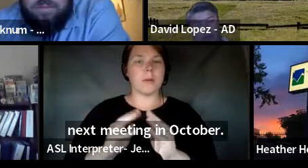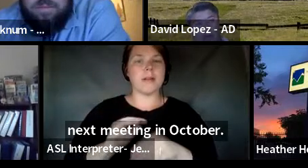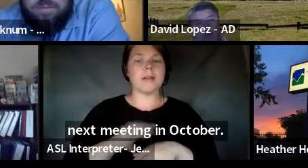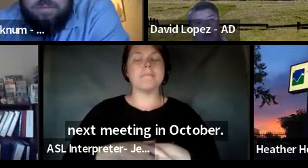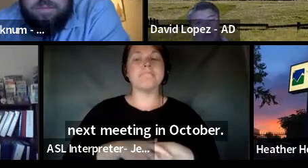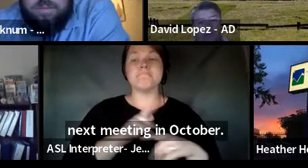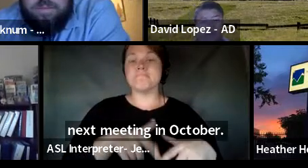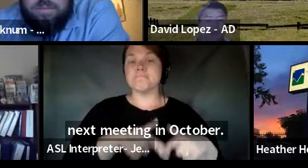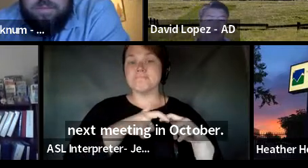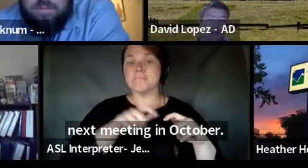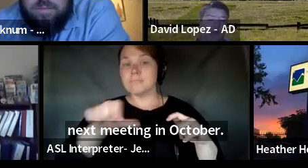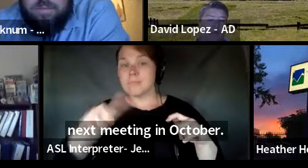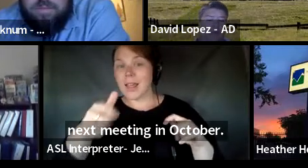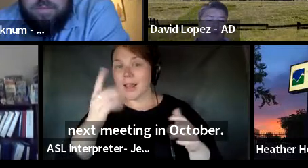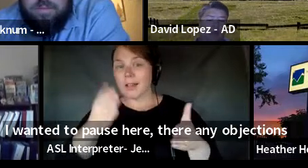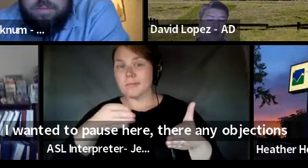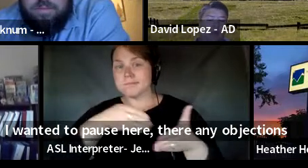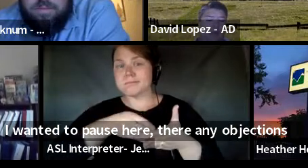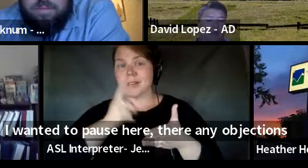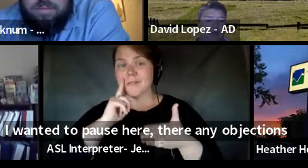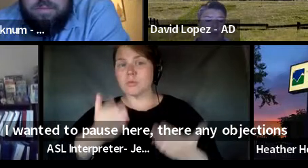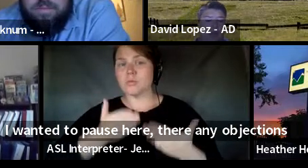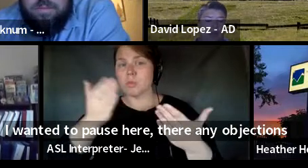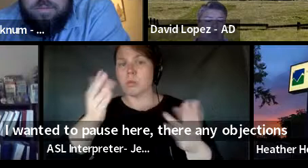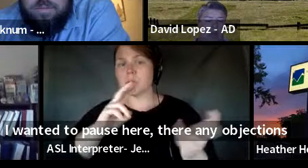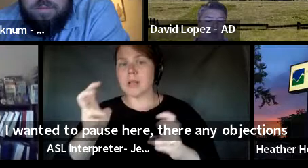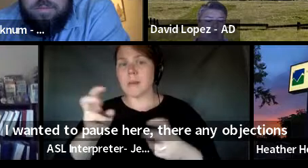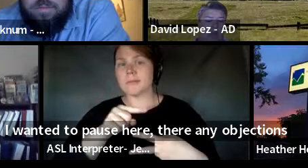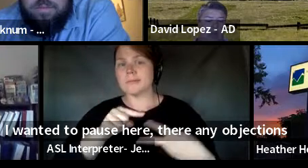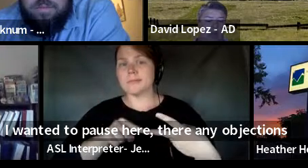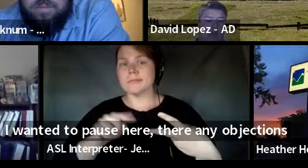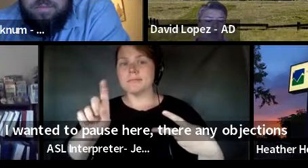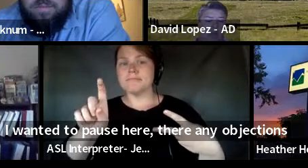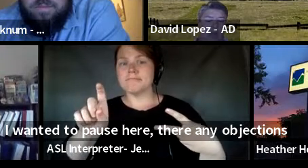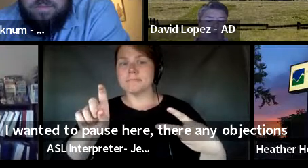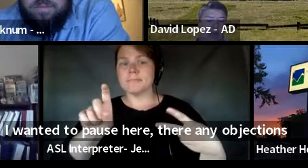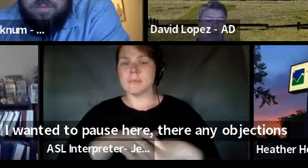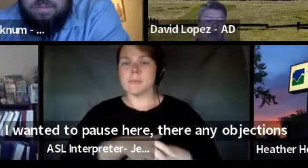any objections to those proposed topics?